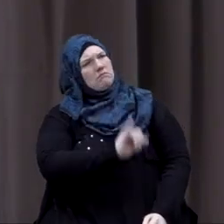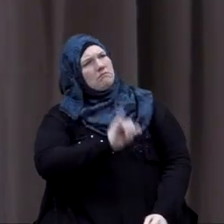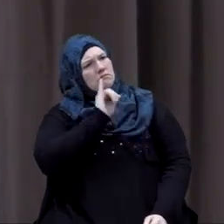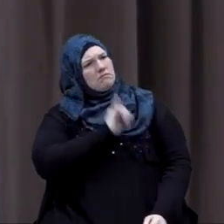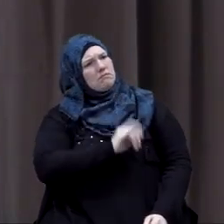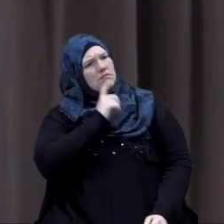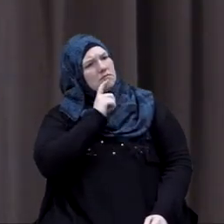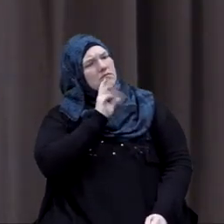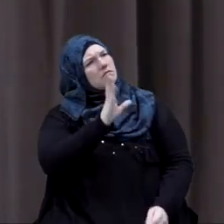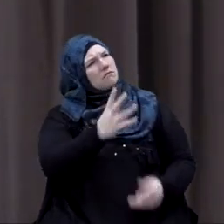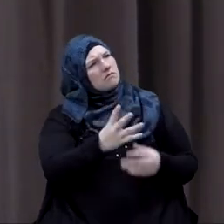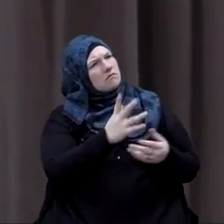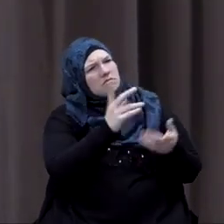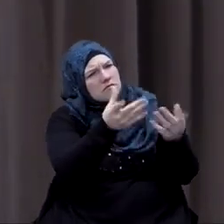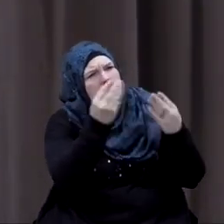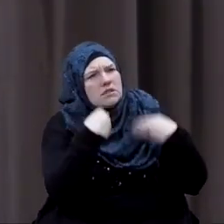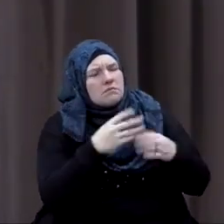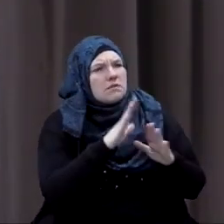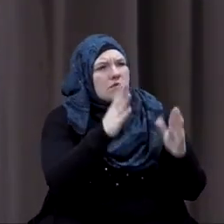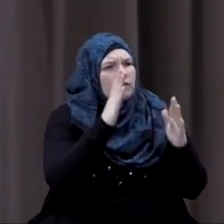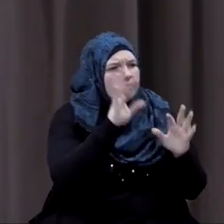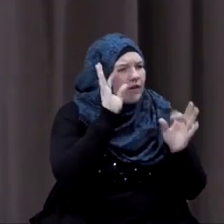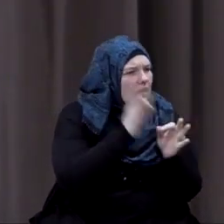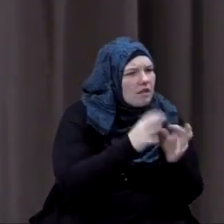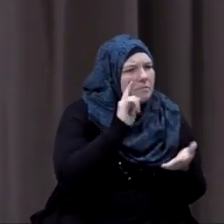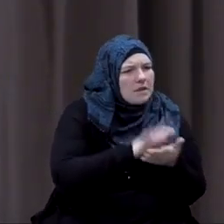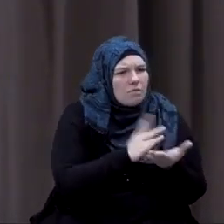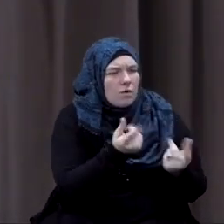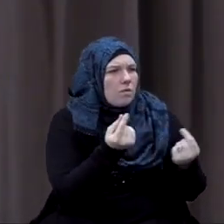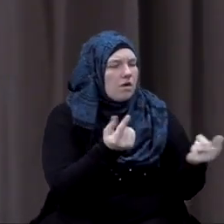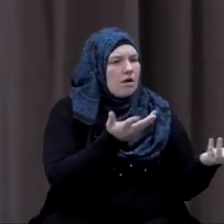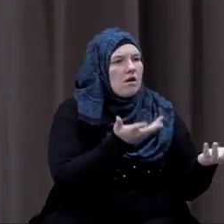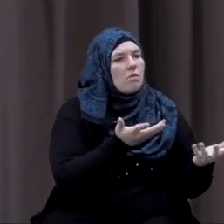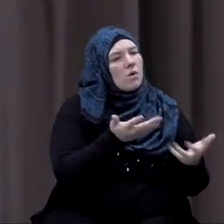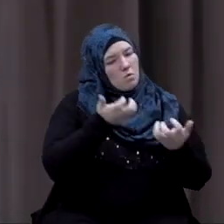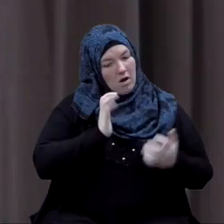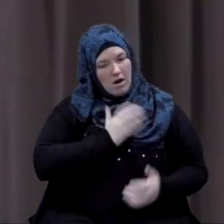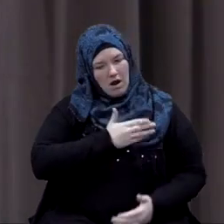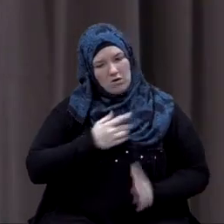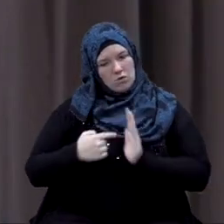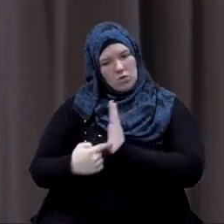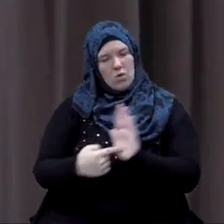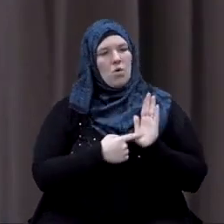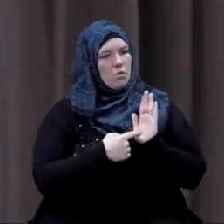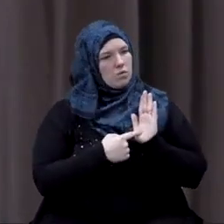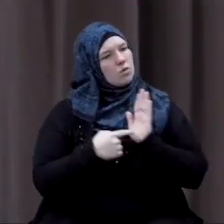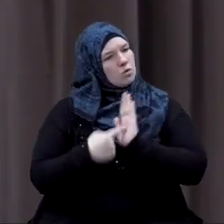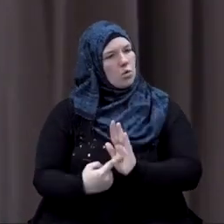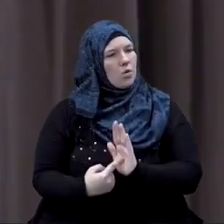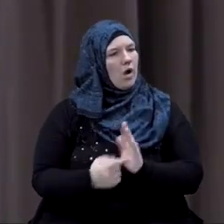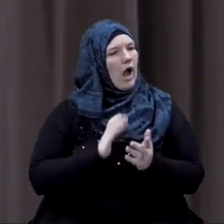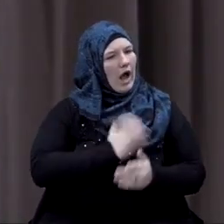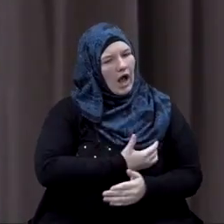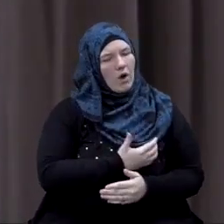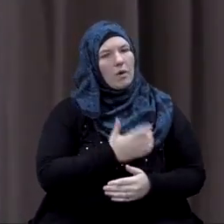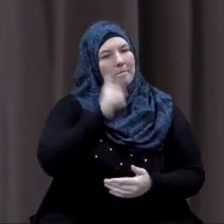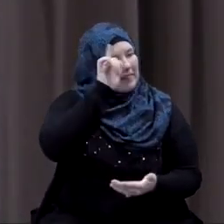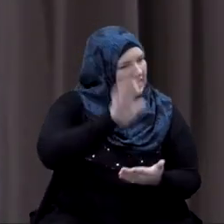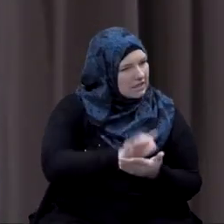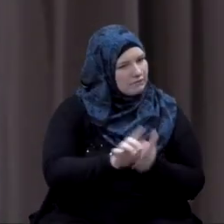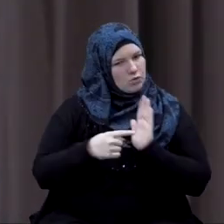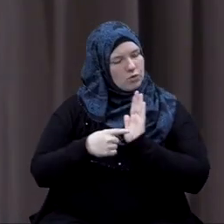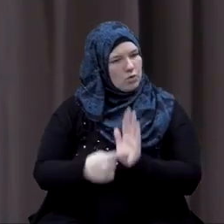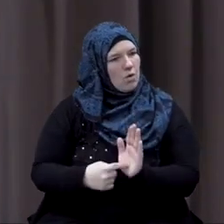those types of Muslims. We want our manners to speak for us. We want our ethics and principles as